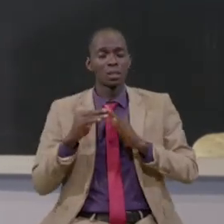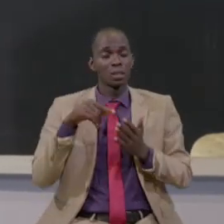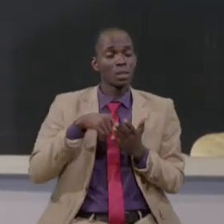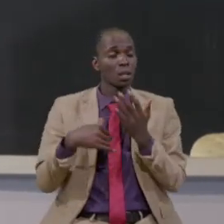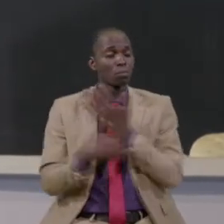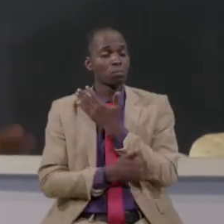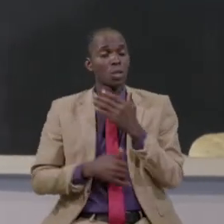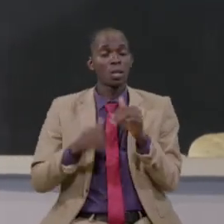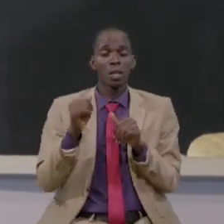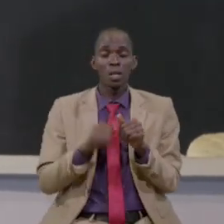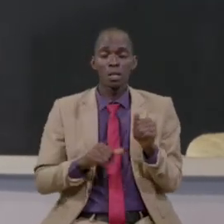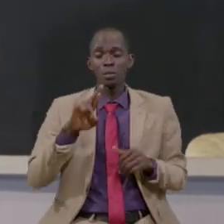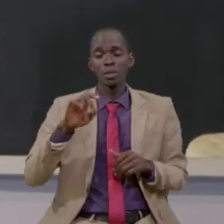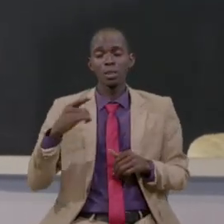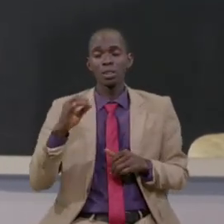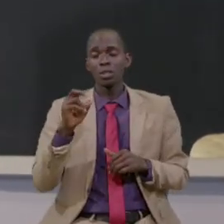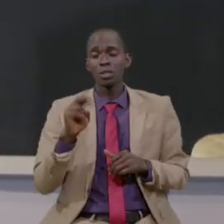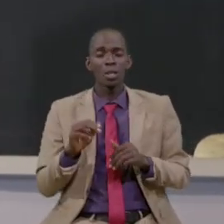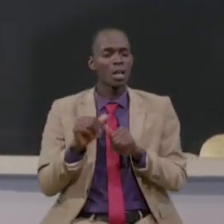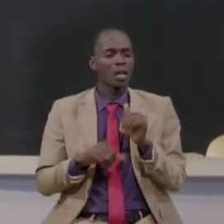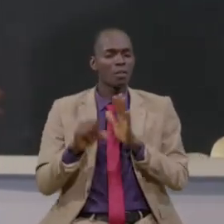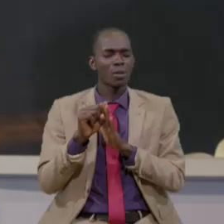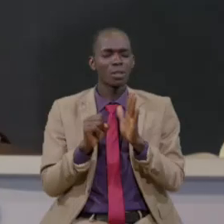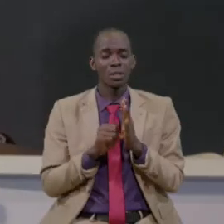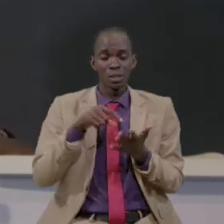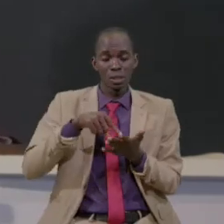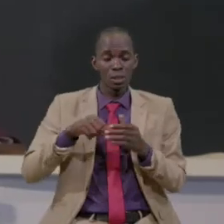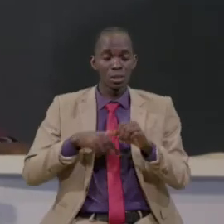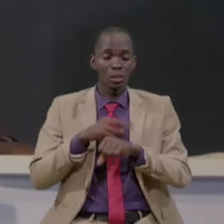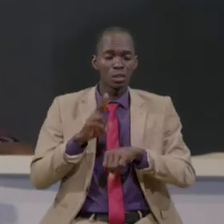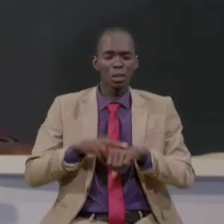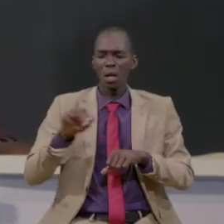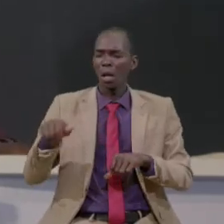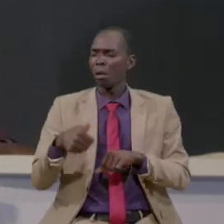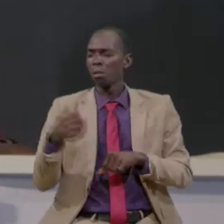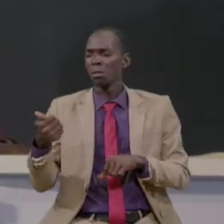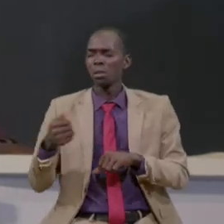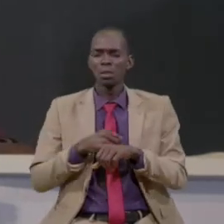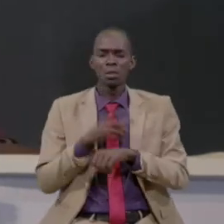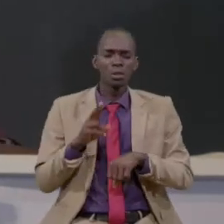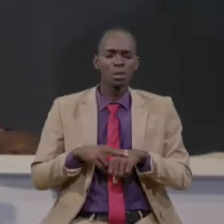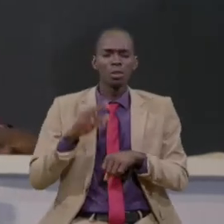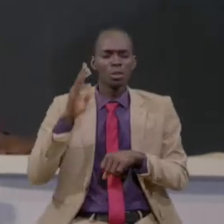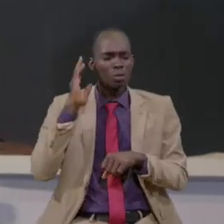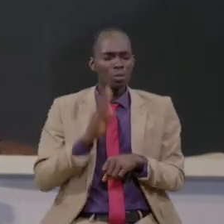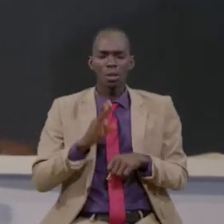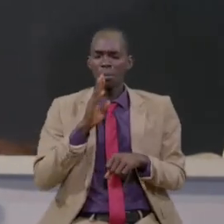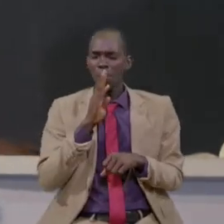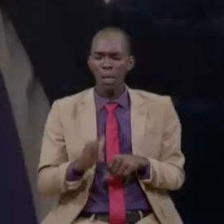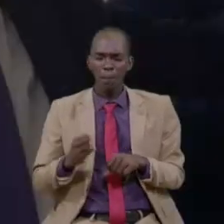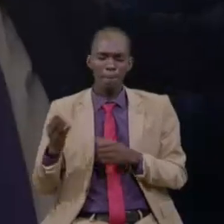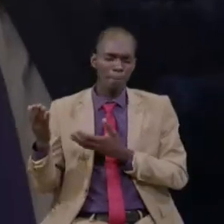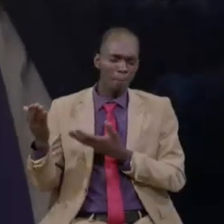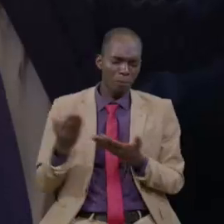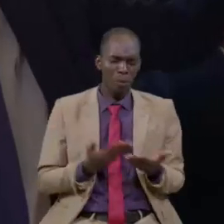every state, this nation and other nation will be brought on their knees before the Lord in